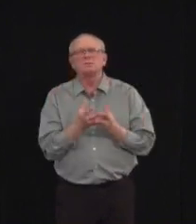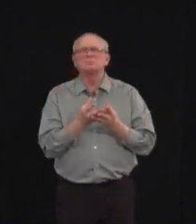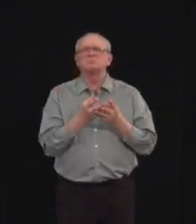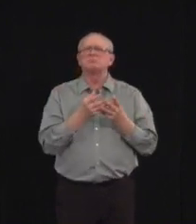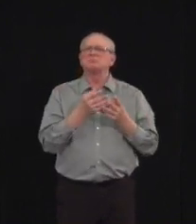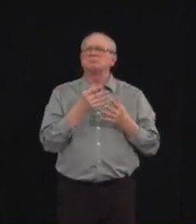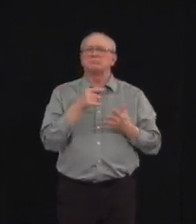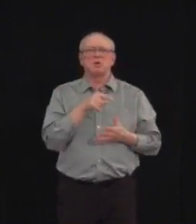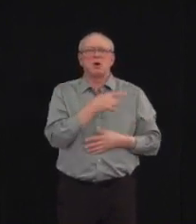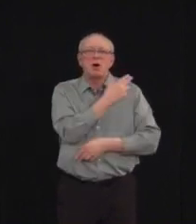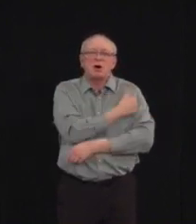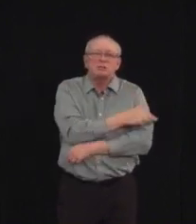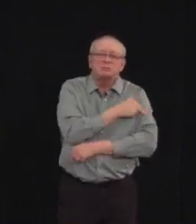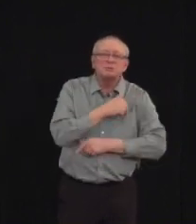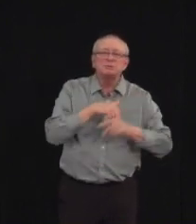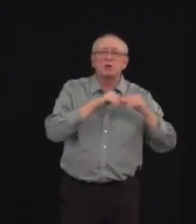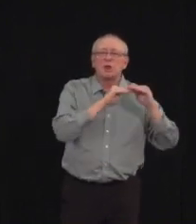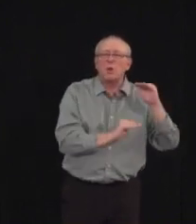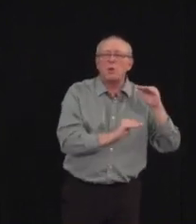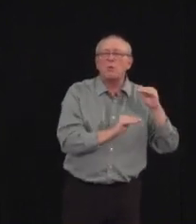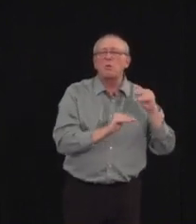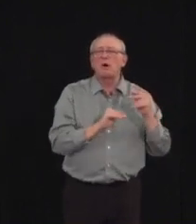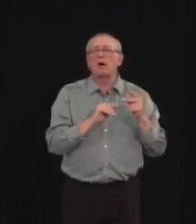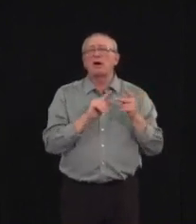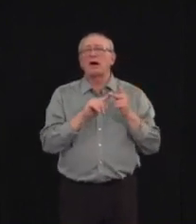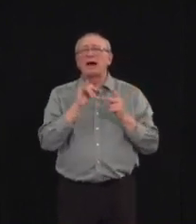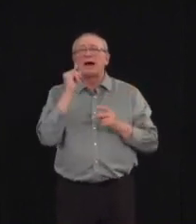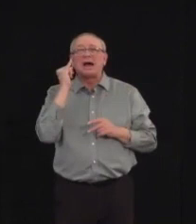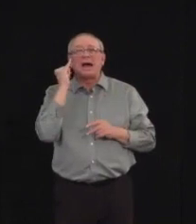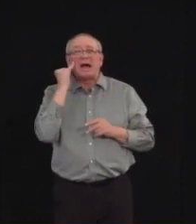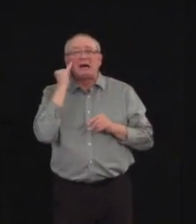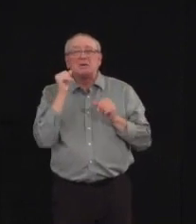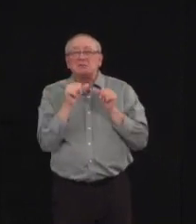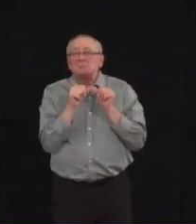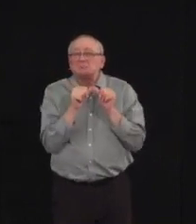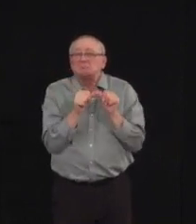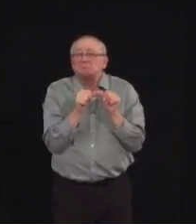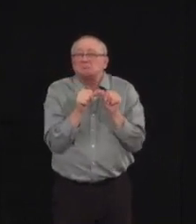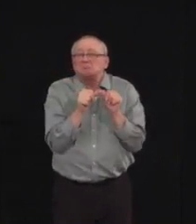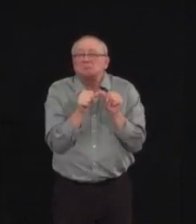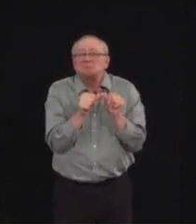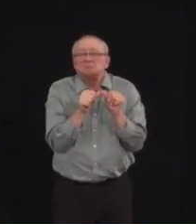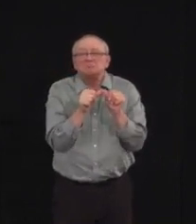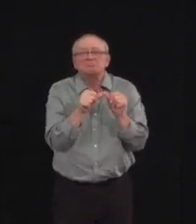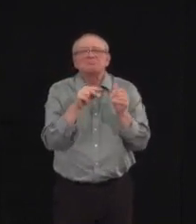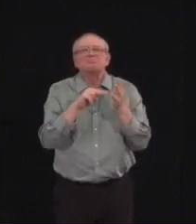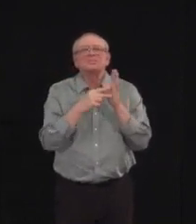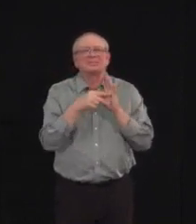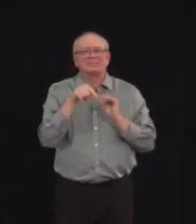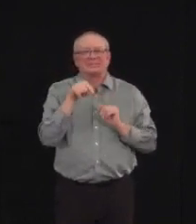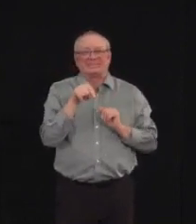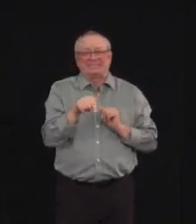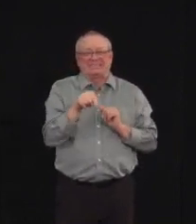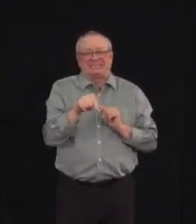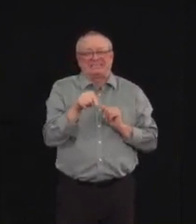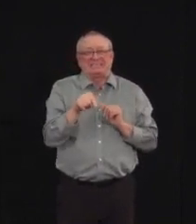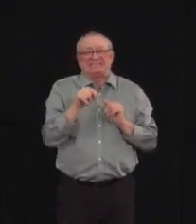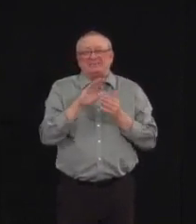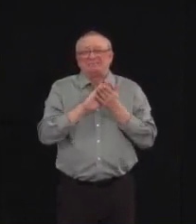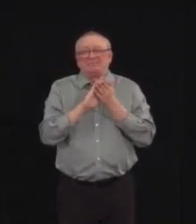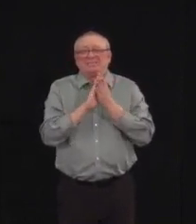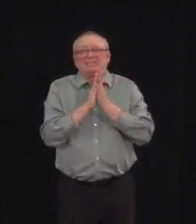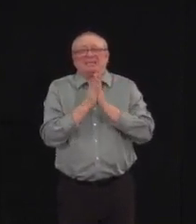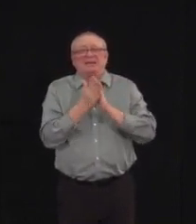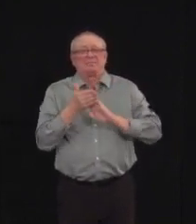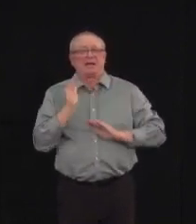be encouraging. If trends continue as they are, this new low scenario could become the most likely